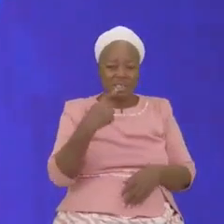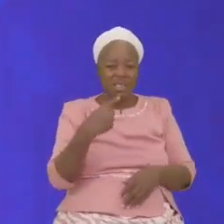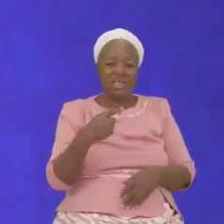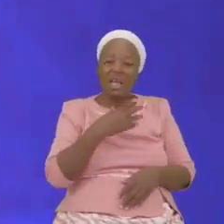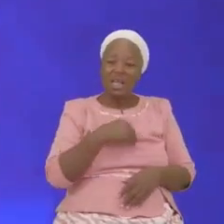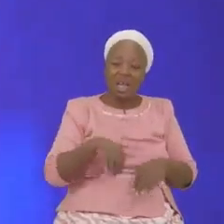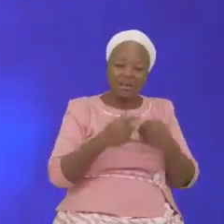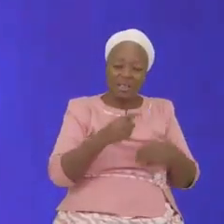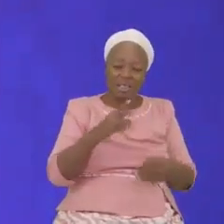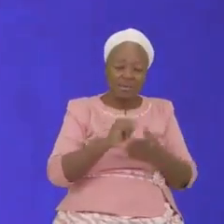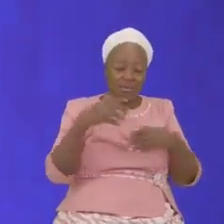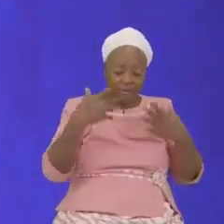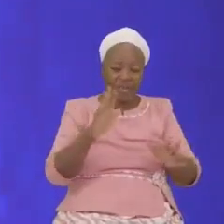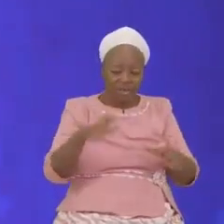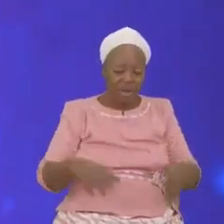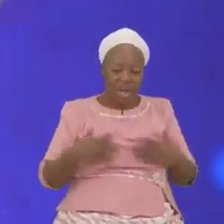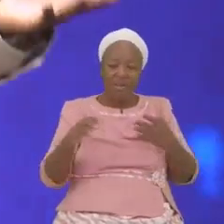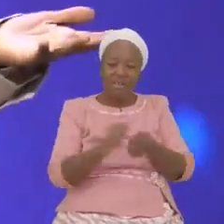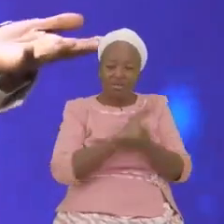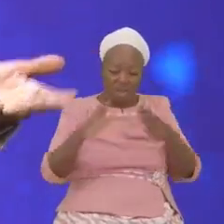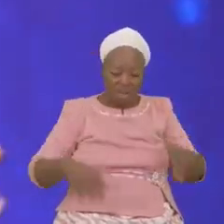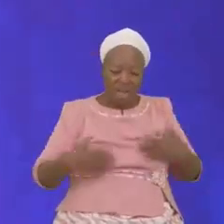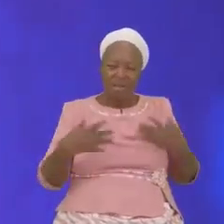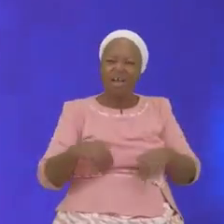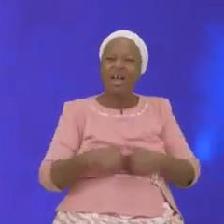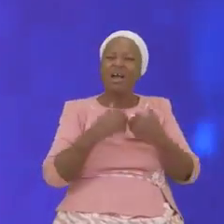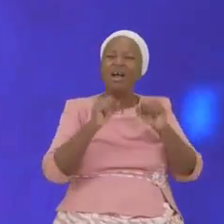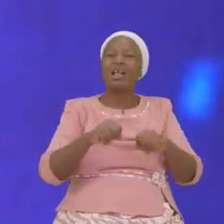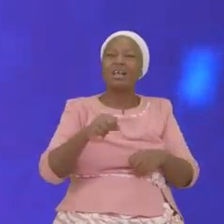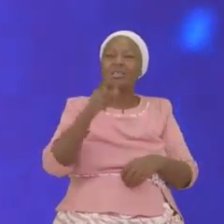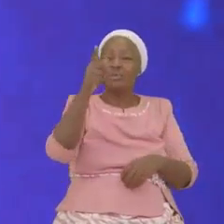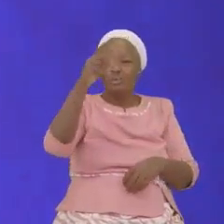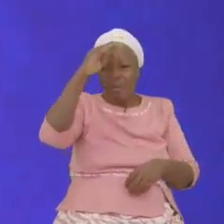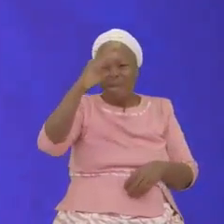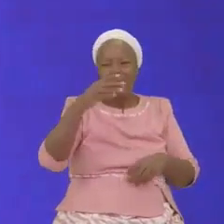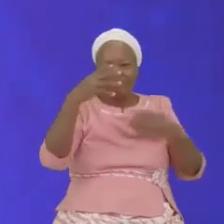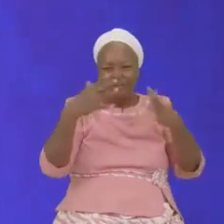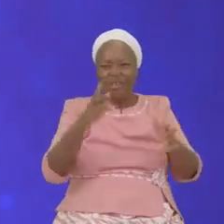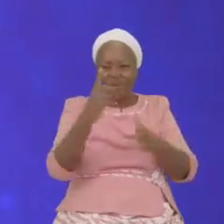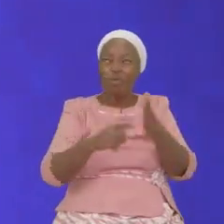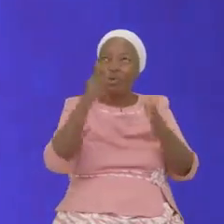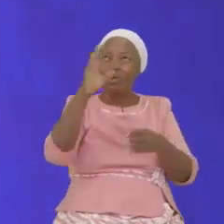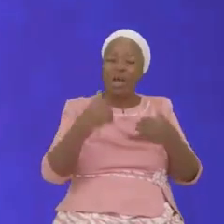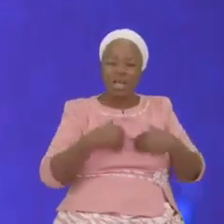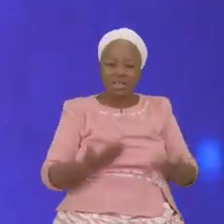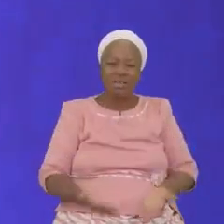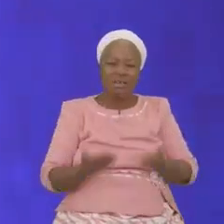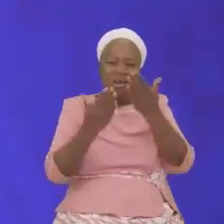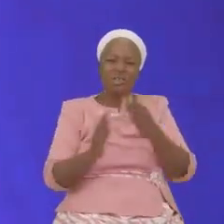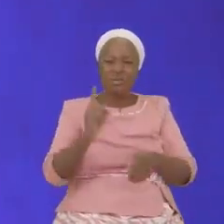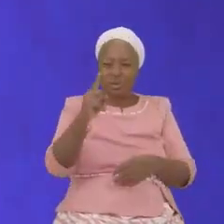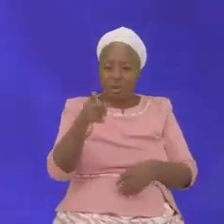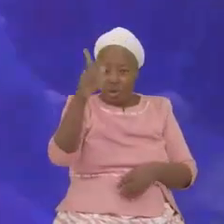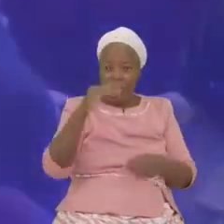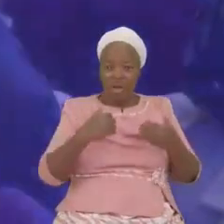they'll finish your life, how can man finish what God has raised up? God has raised you